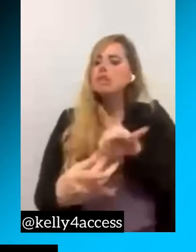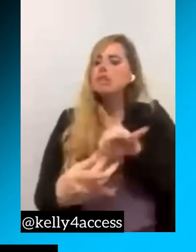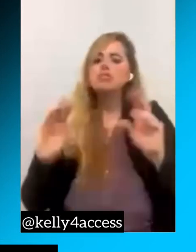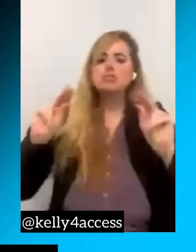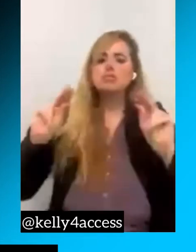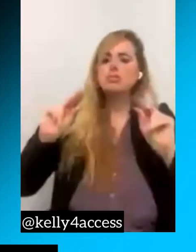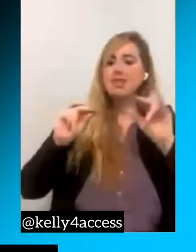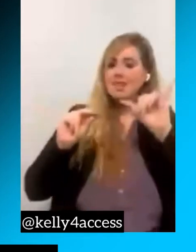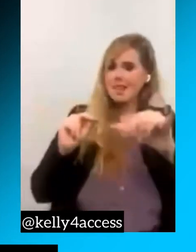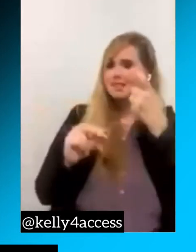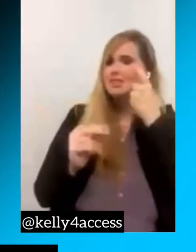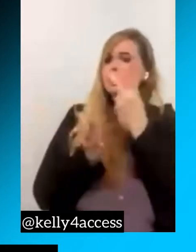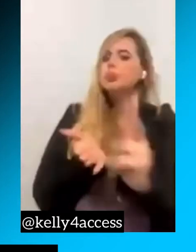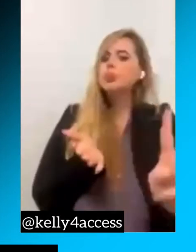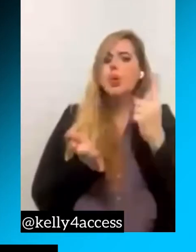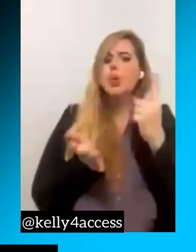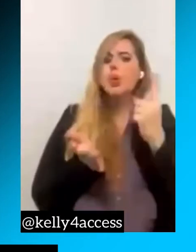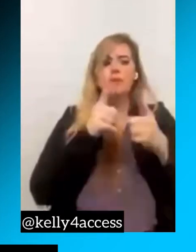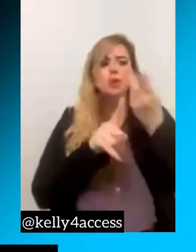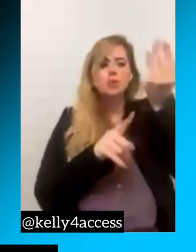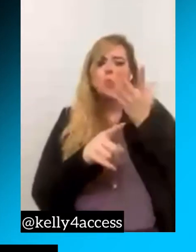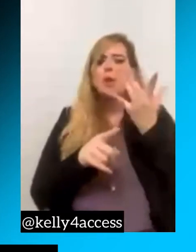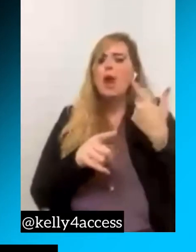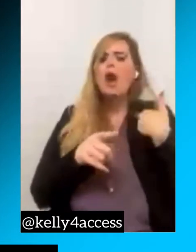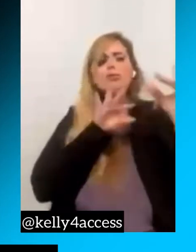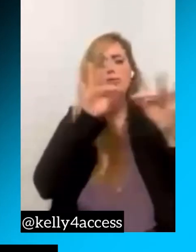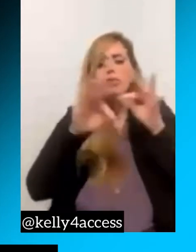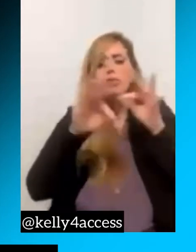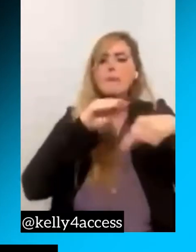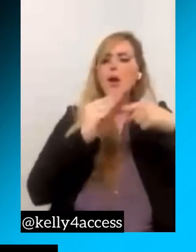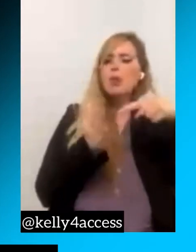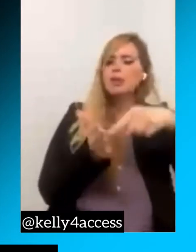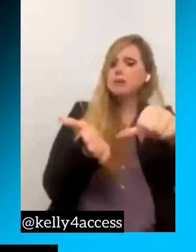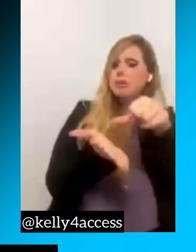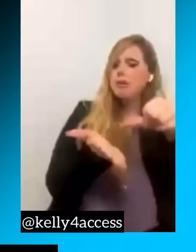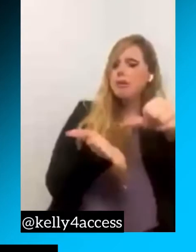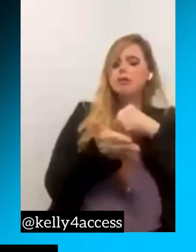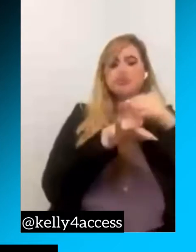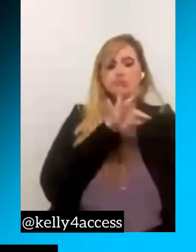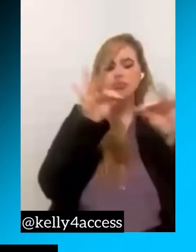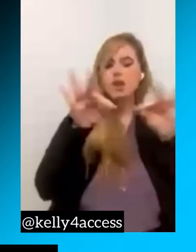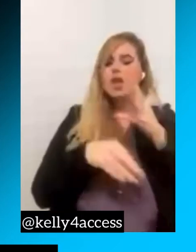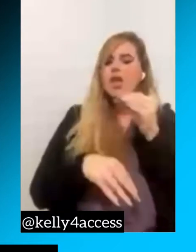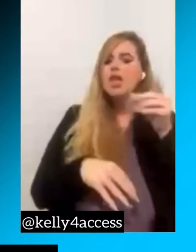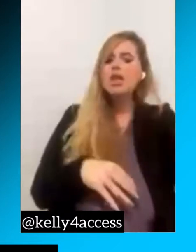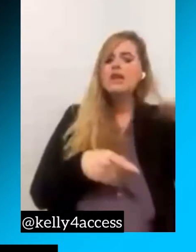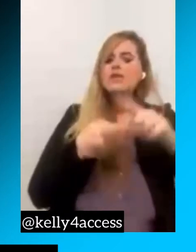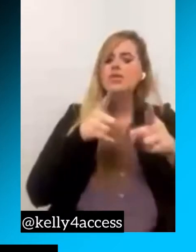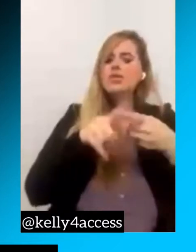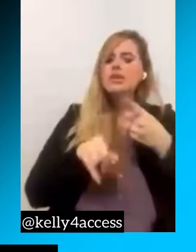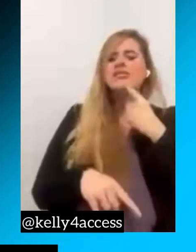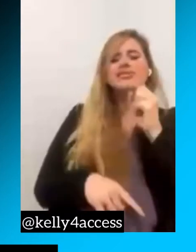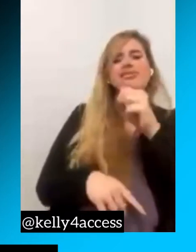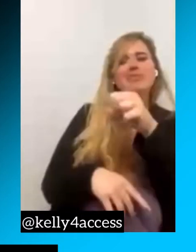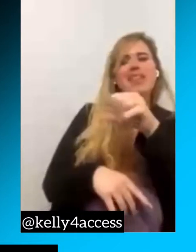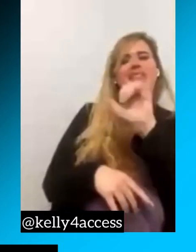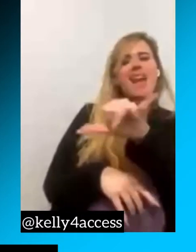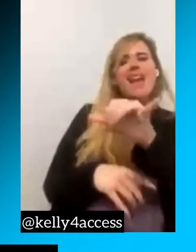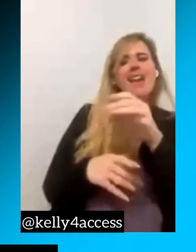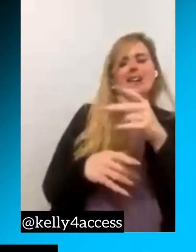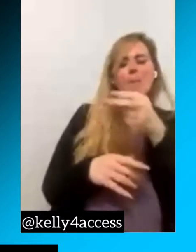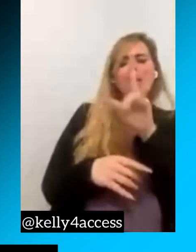ago with a friend of mine that I had told him about it, like about this page that I'm running. And he was like, yeah, but isn't polyamory